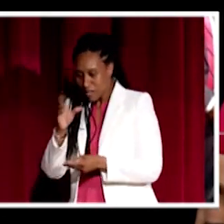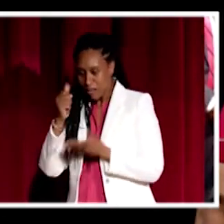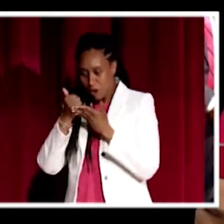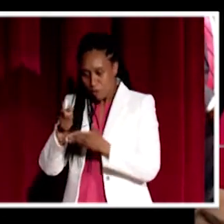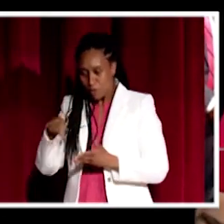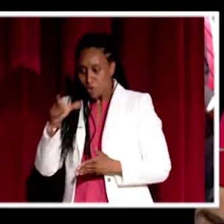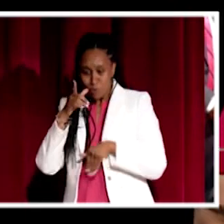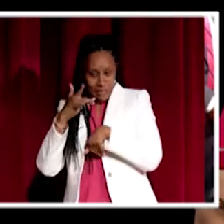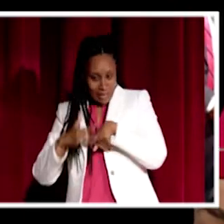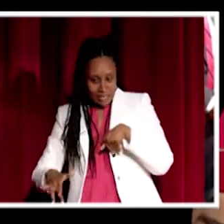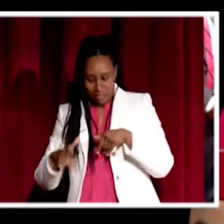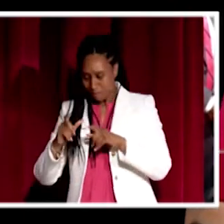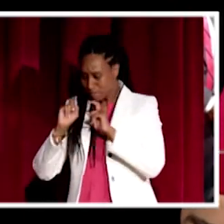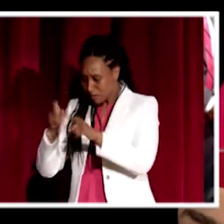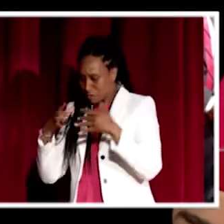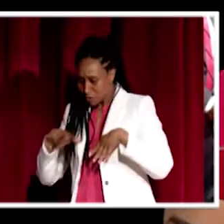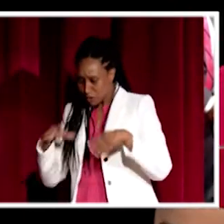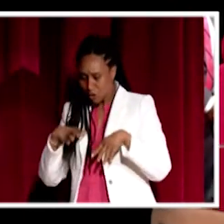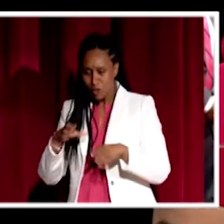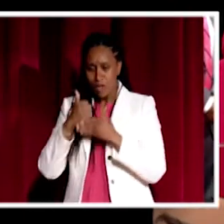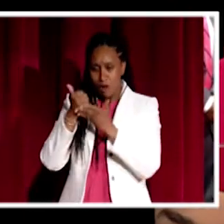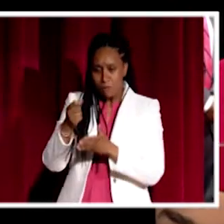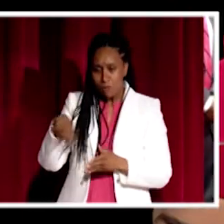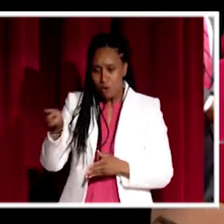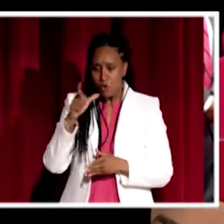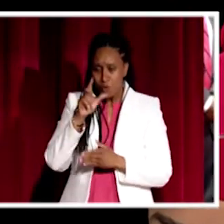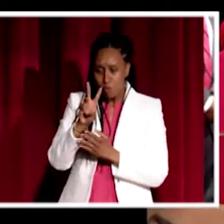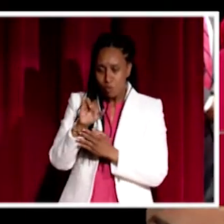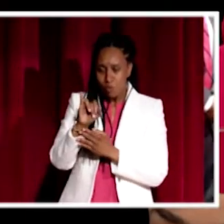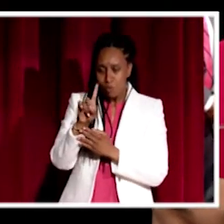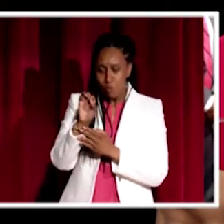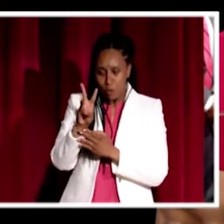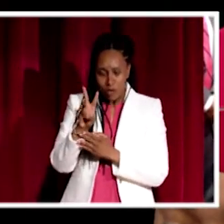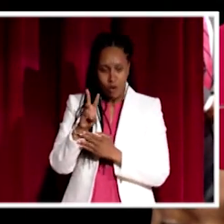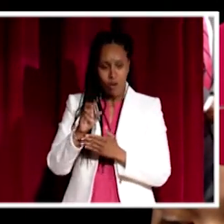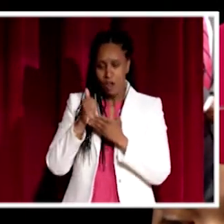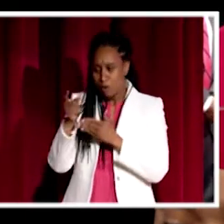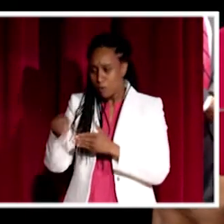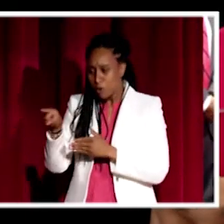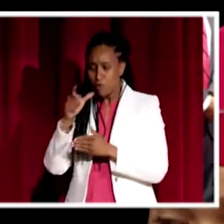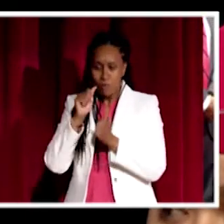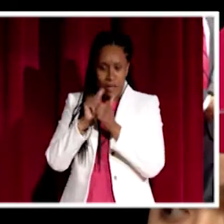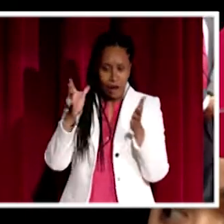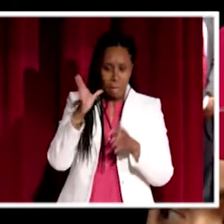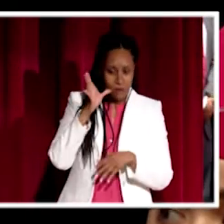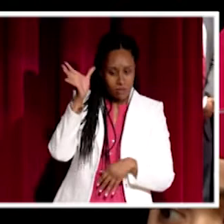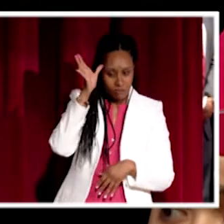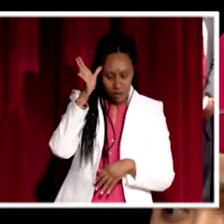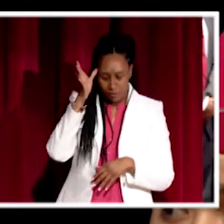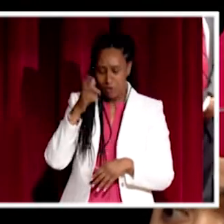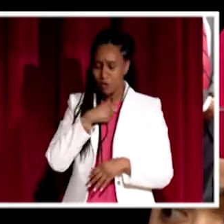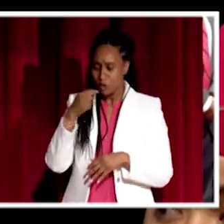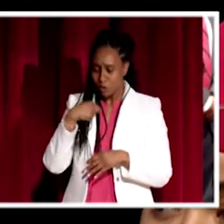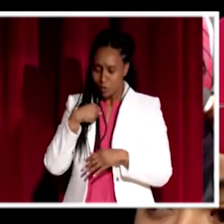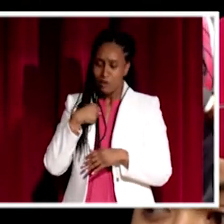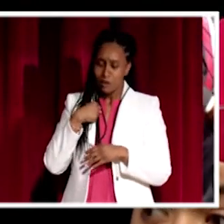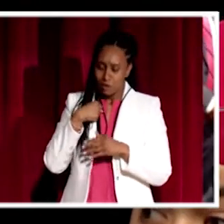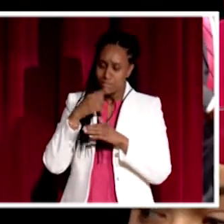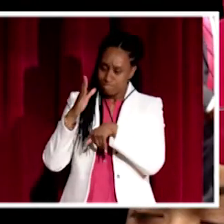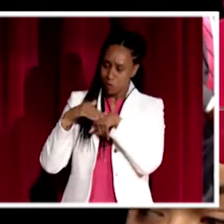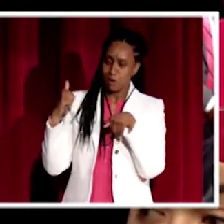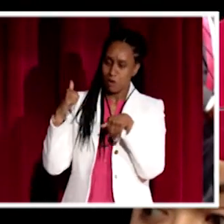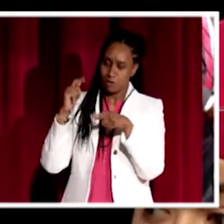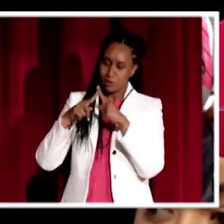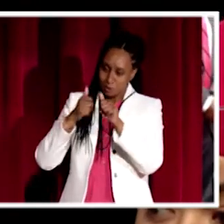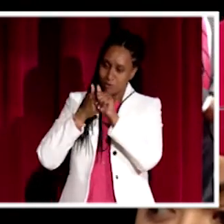shelter the homeless, care for the widow and the orphan. We are called to participate in that sacred ritual of